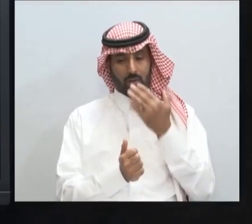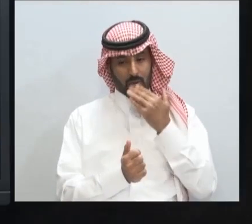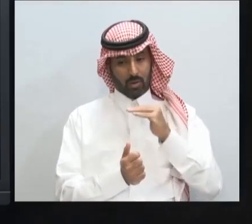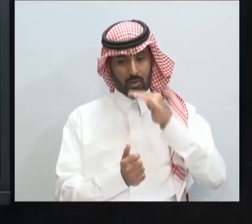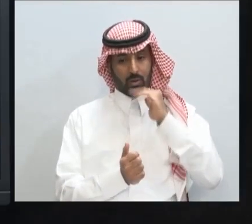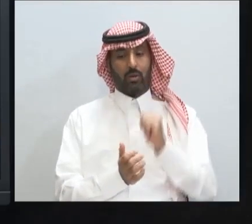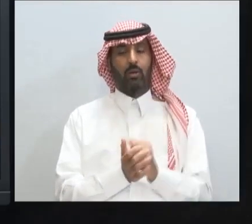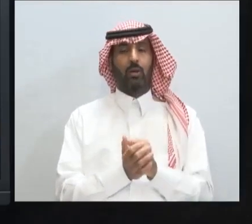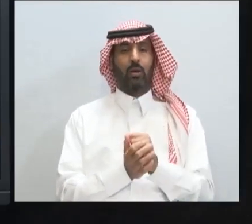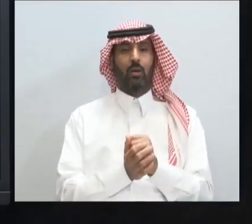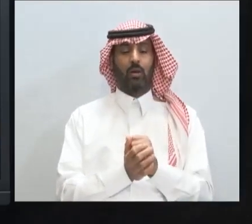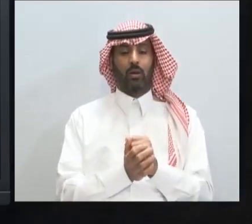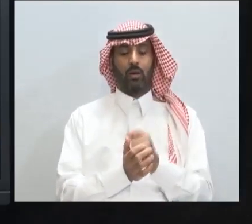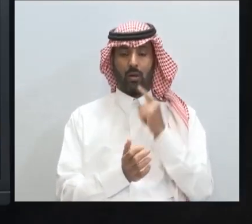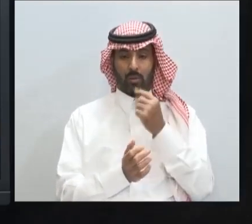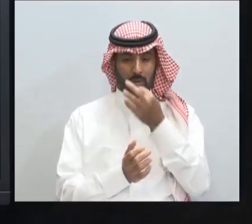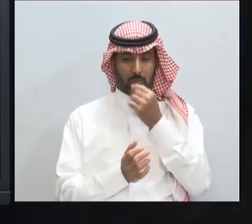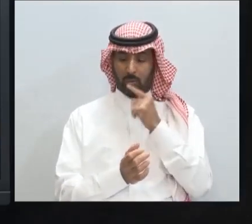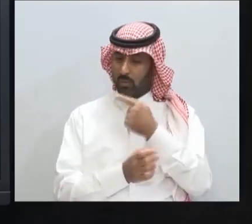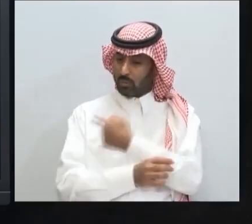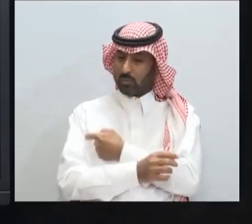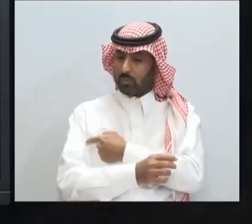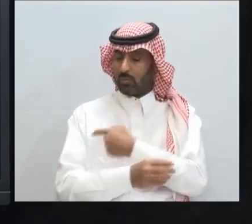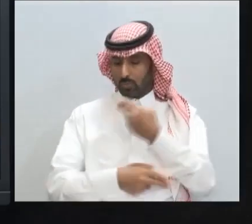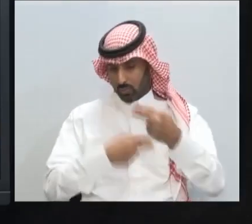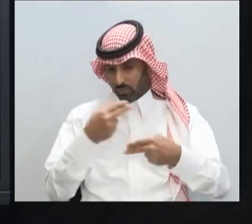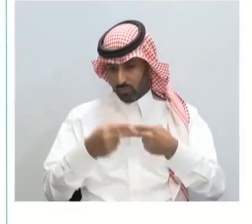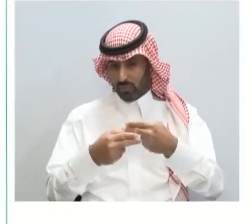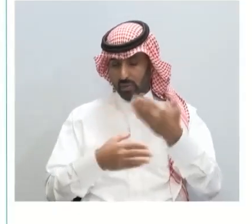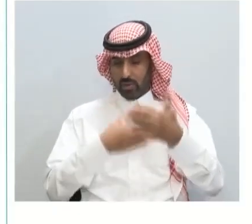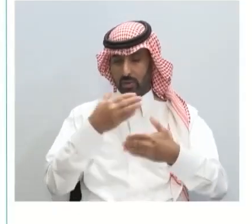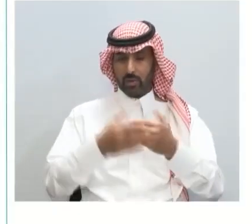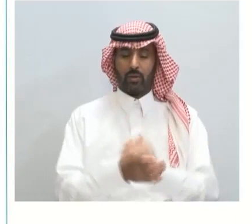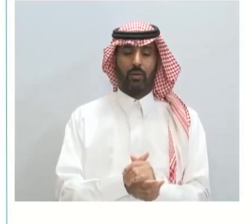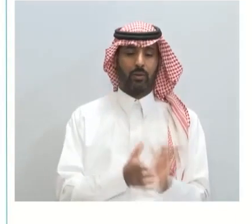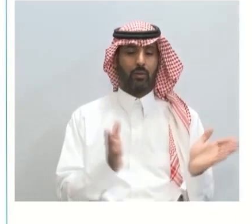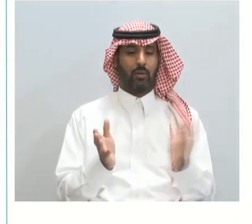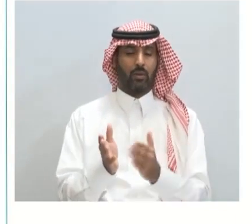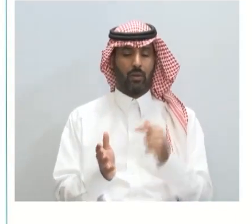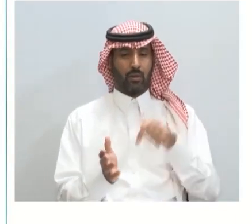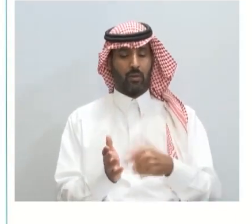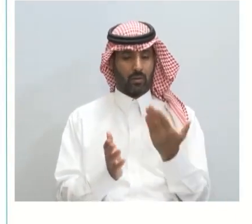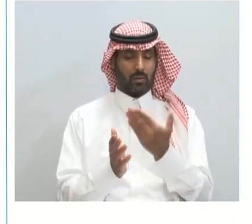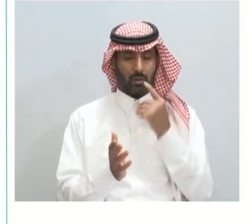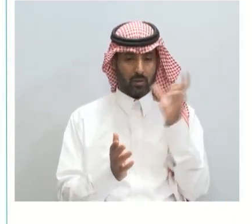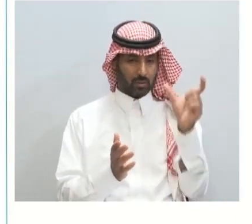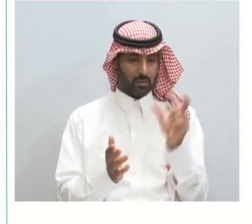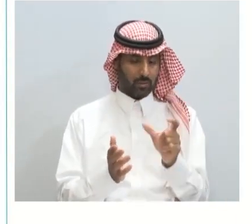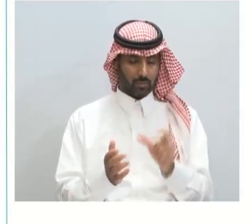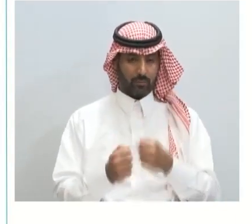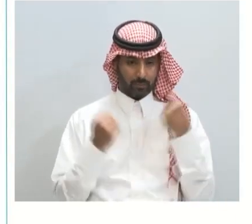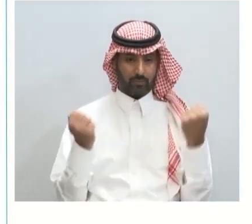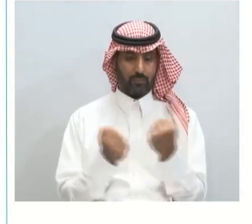our medicine here is developing day by day. So here we have vocabulary